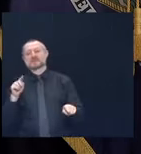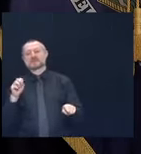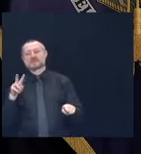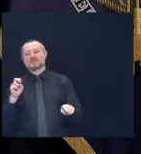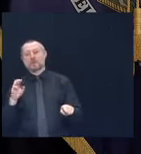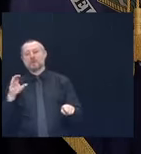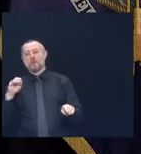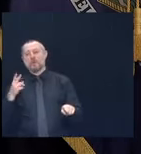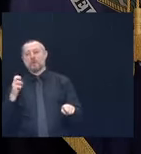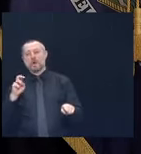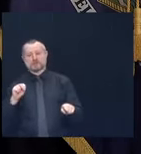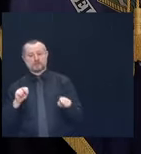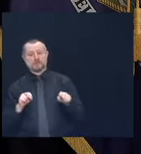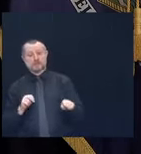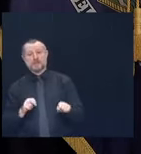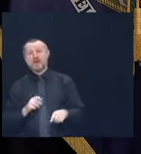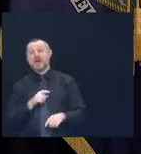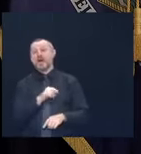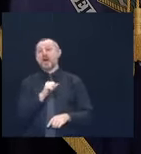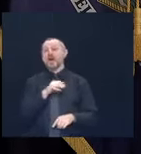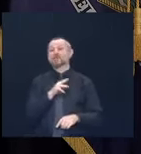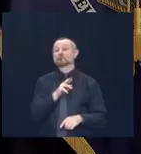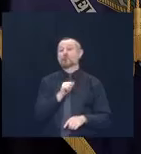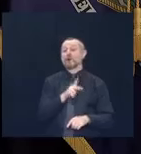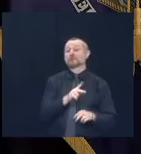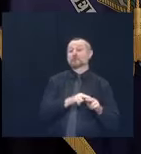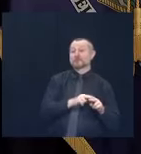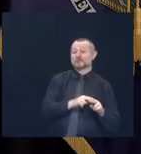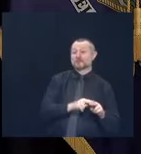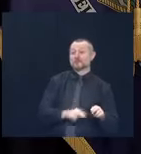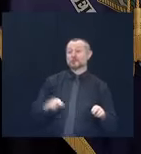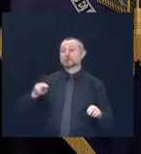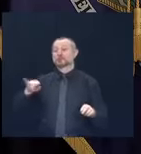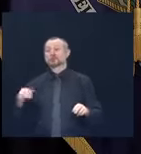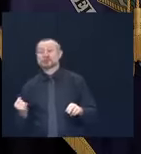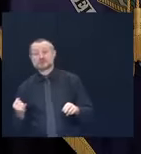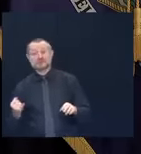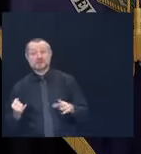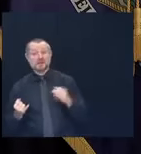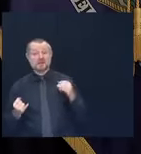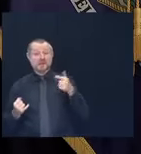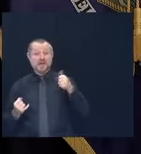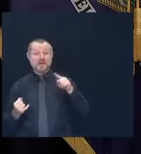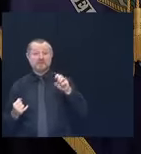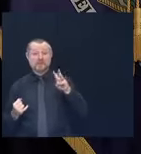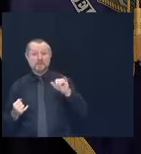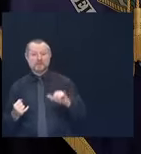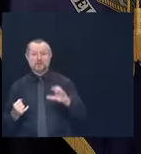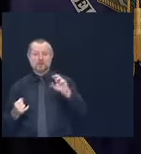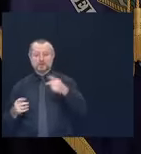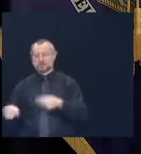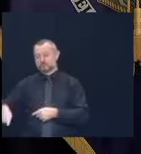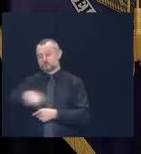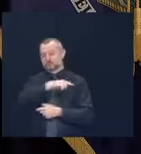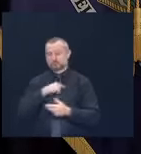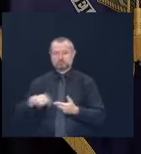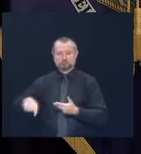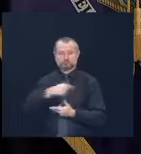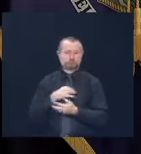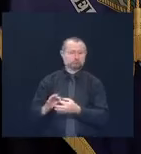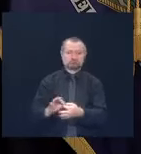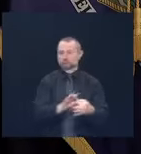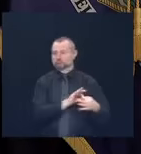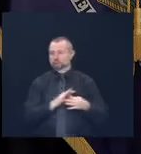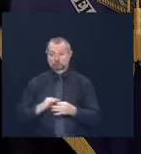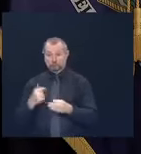Jersey are the other two partners. And I don't have absolute control. If I had absolute control, I would